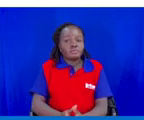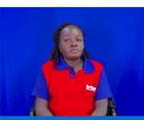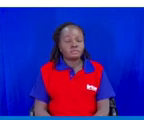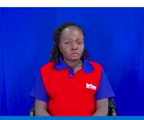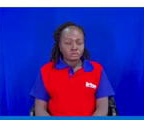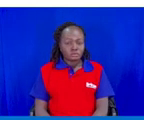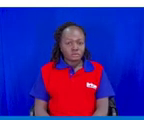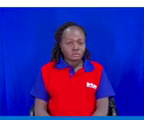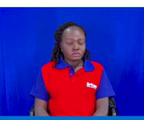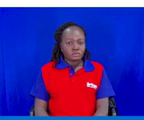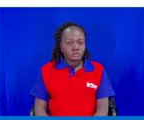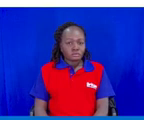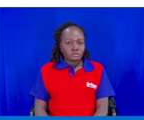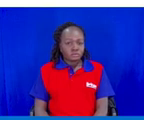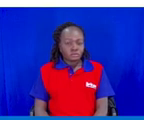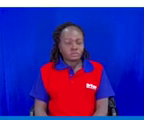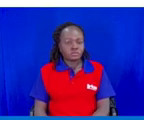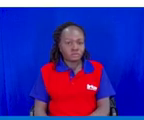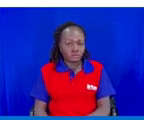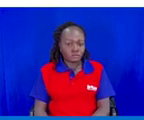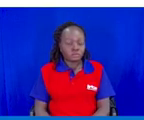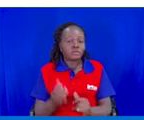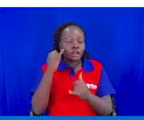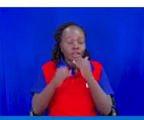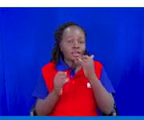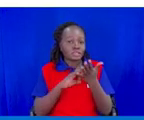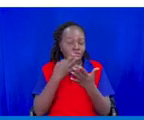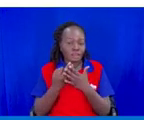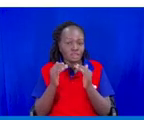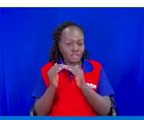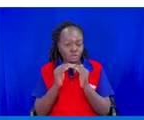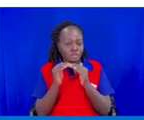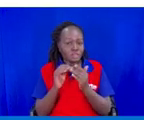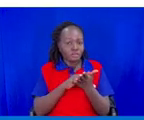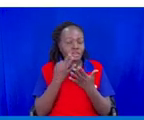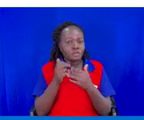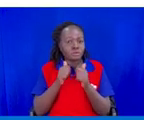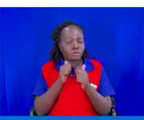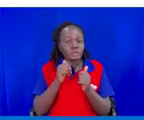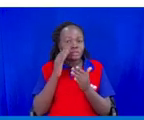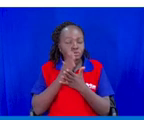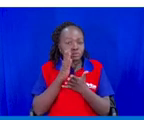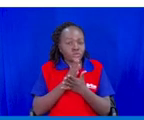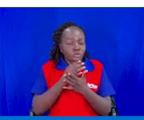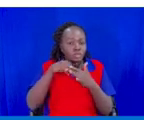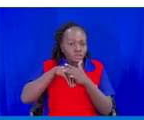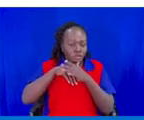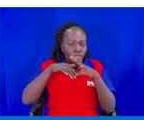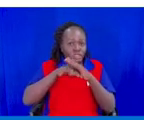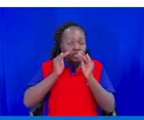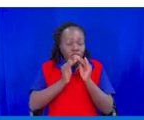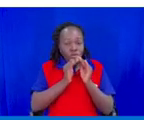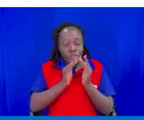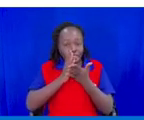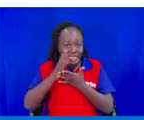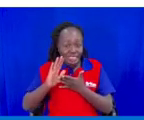The last fund, the equity fund, which largely invests in the equity asset class,